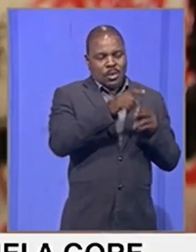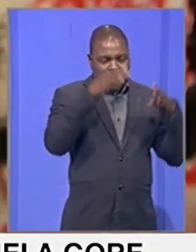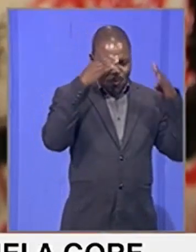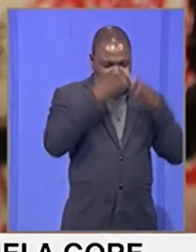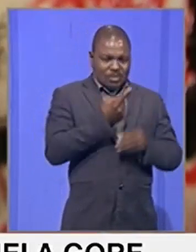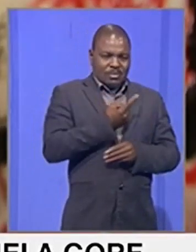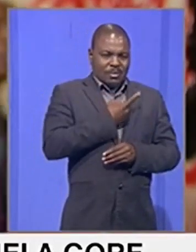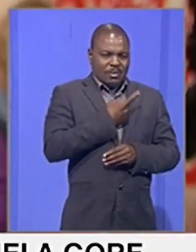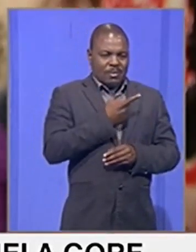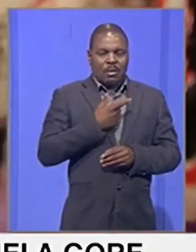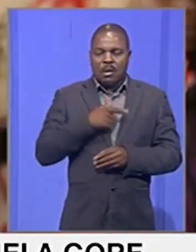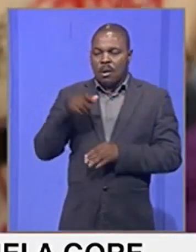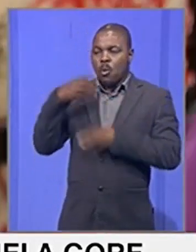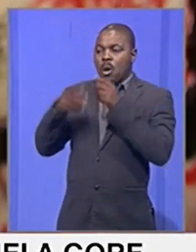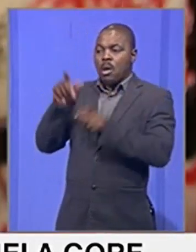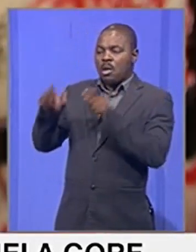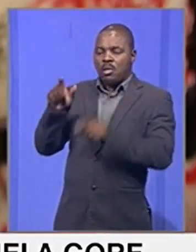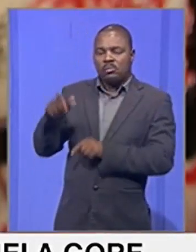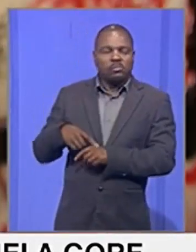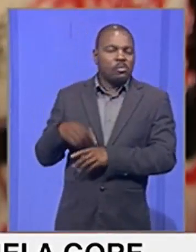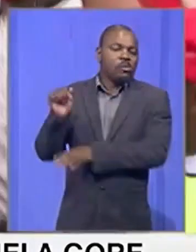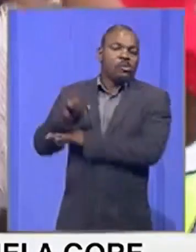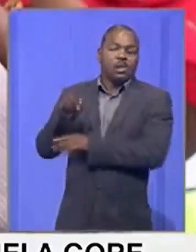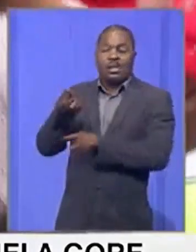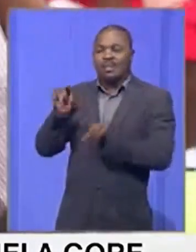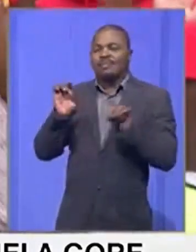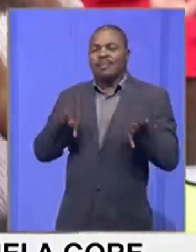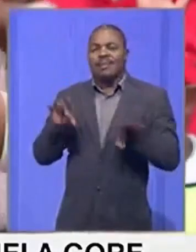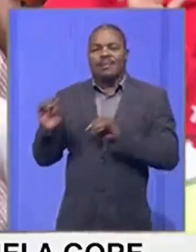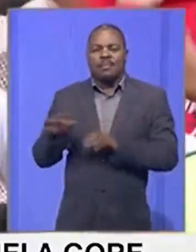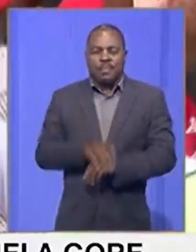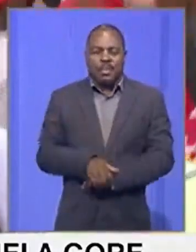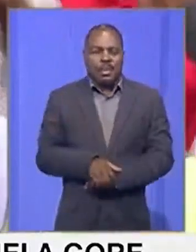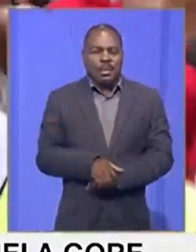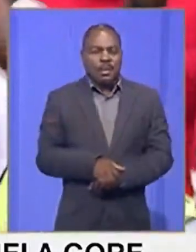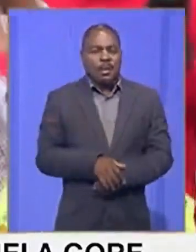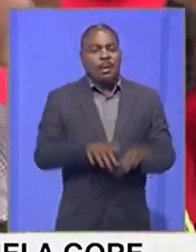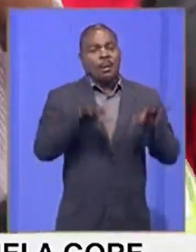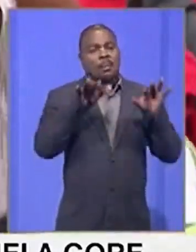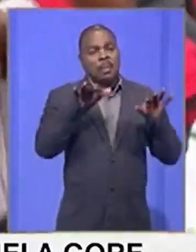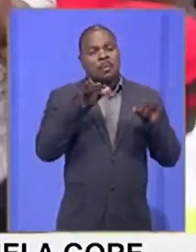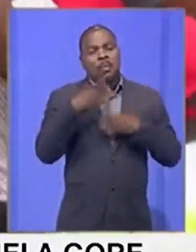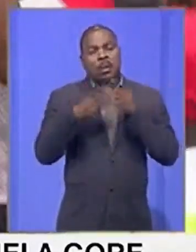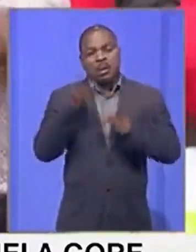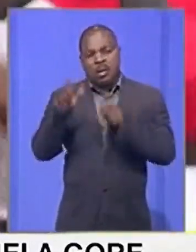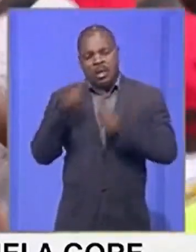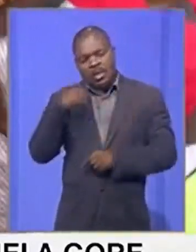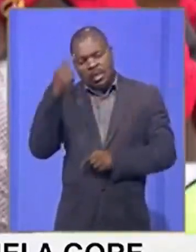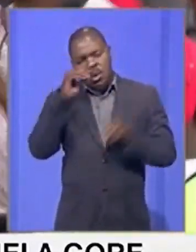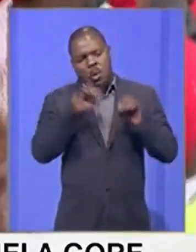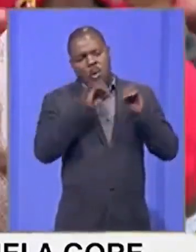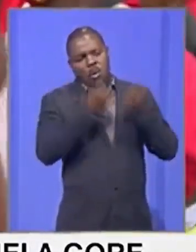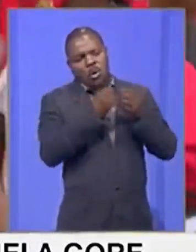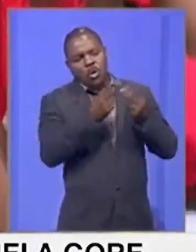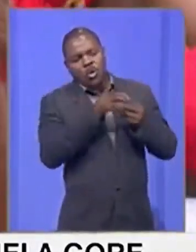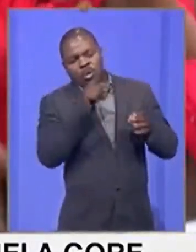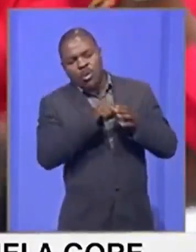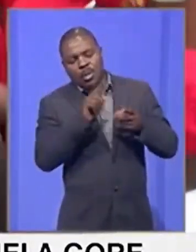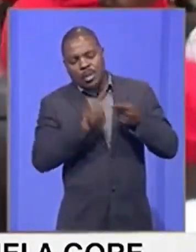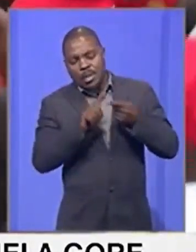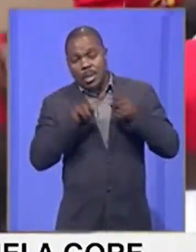botshelo. Bontsi ba mo Afrika Borwa ba dumela gore mekgatlho ya badiri ga e sa tlholo e na le boleng. They have lost their credibility over there. They